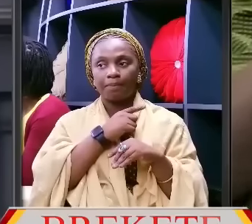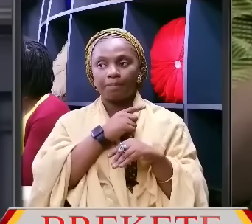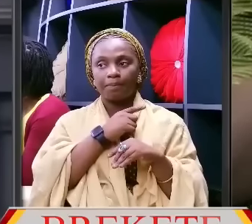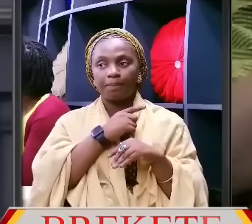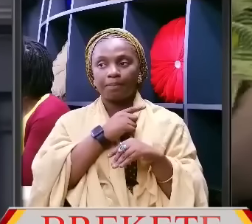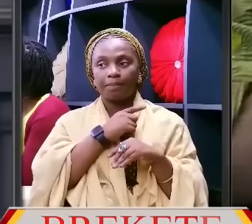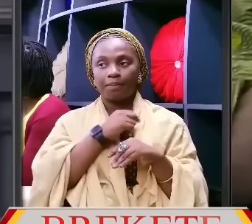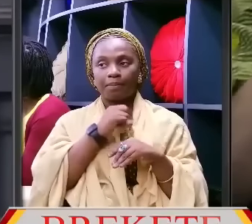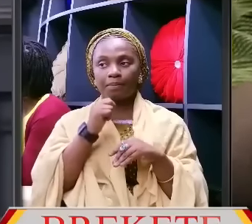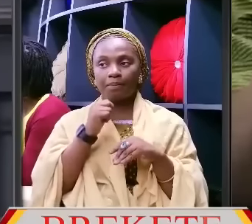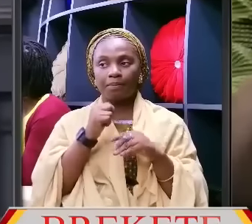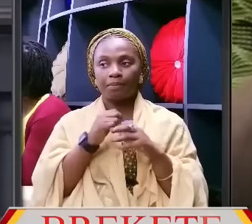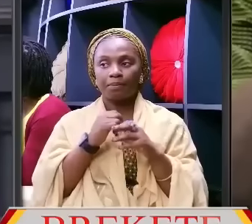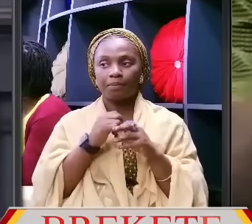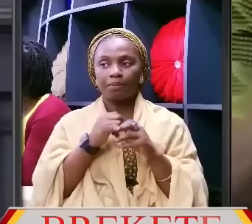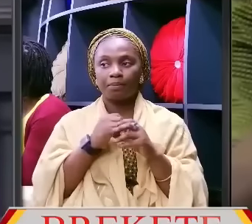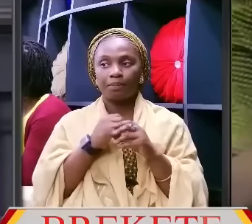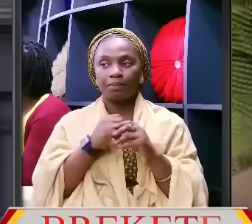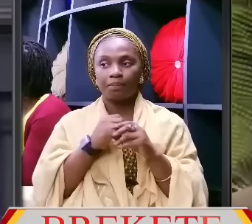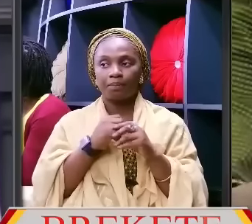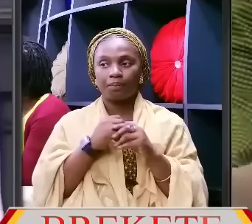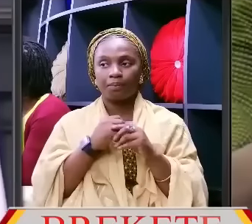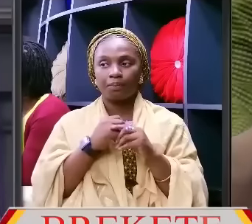soldier, they transfer the up and down.